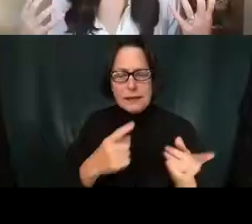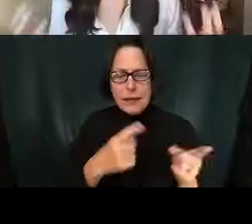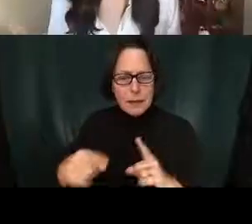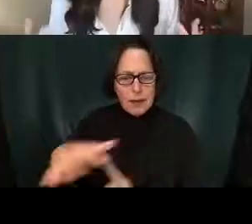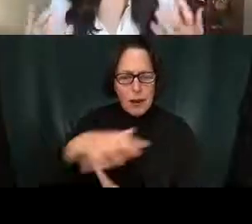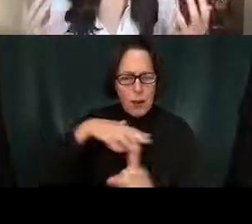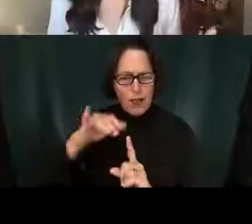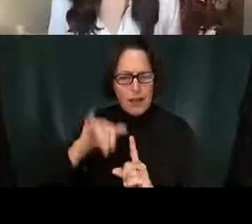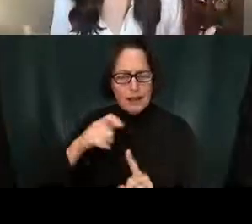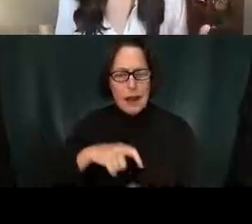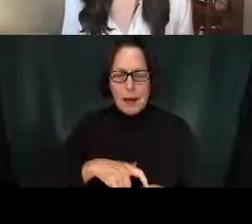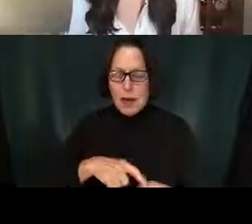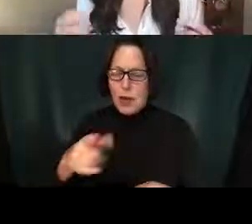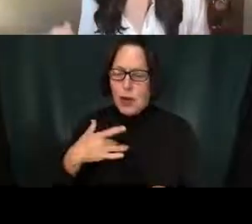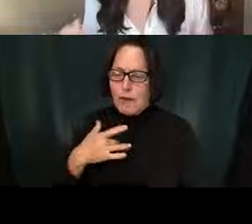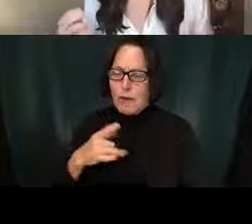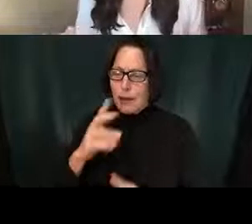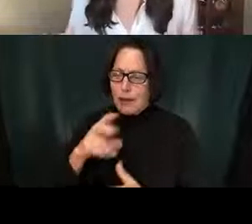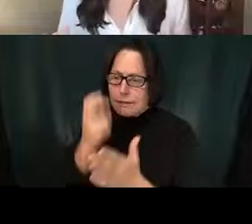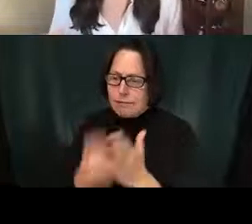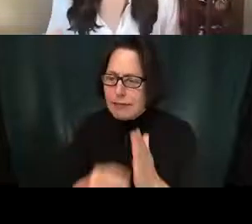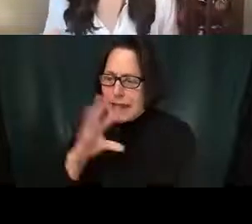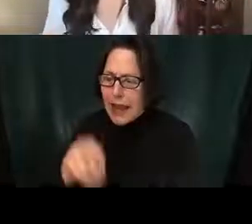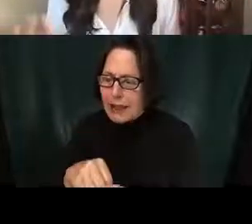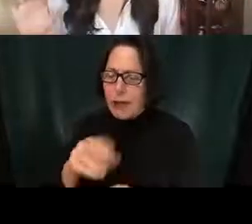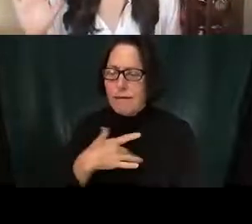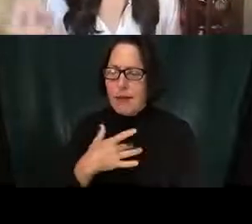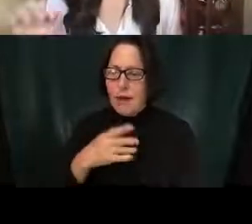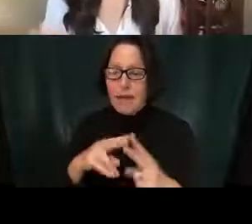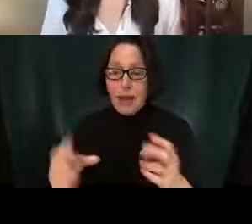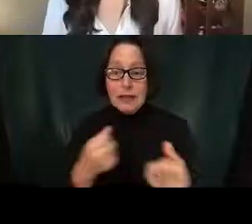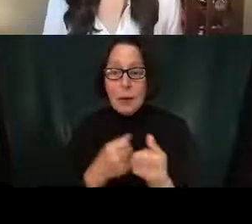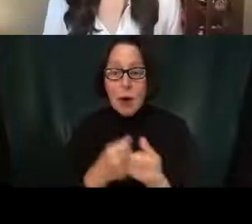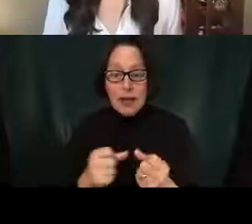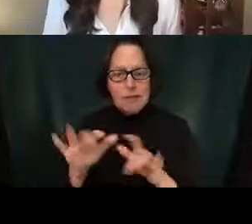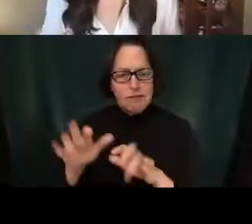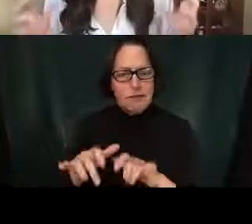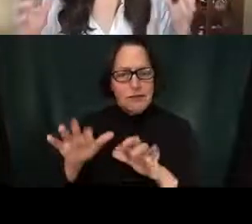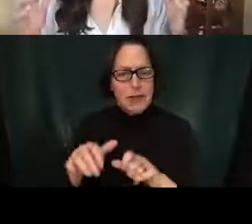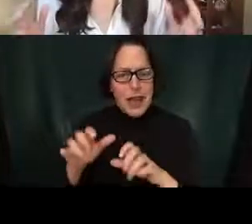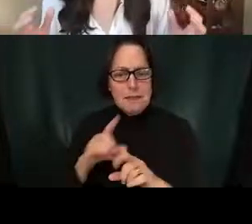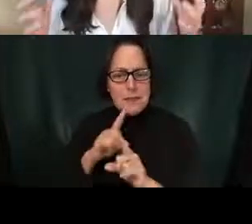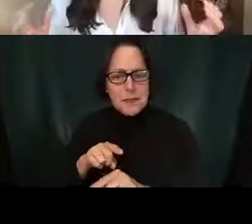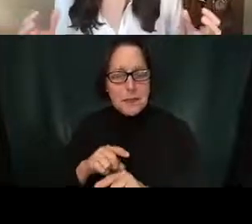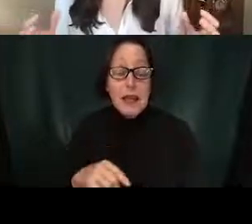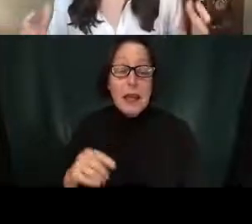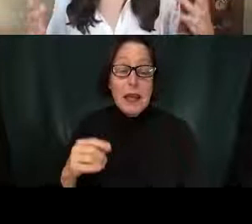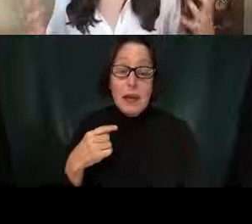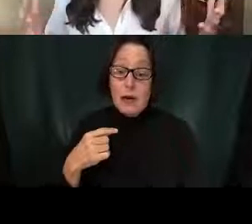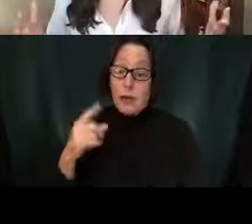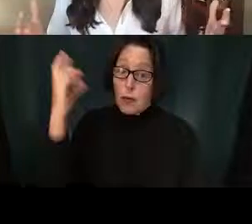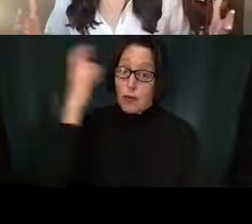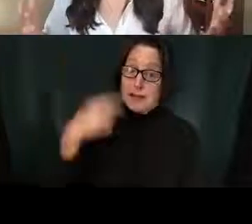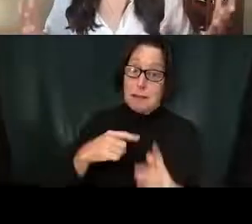felt really engaged and supported? And put those into the chat. The reason I'm starting with this is because we all know what